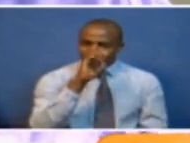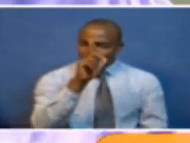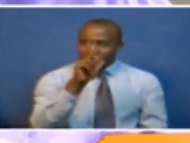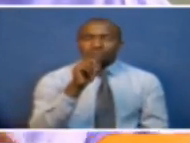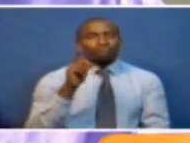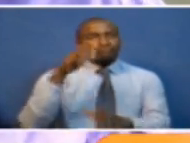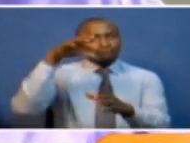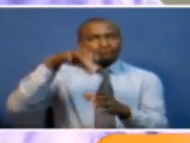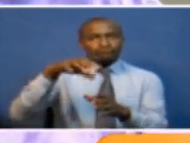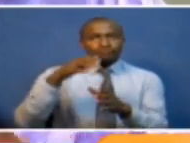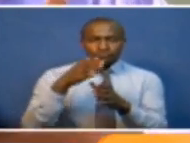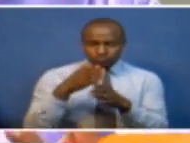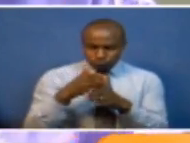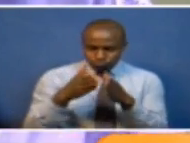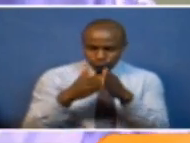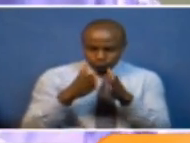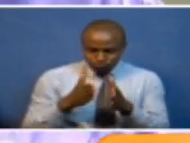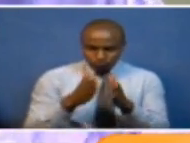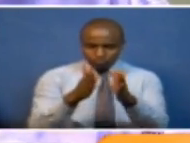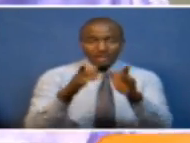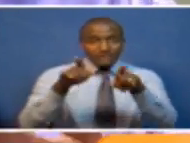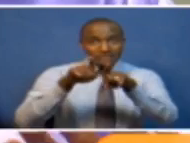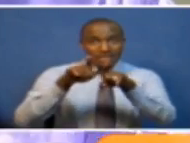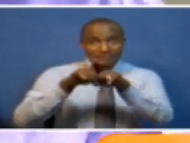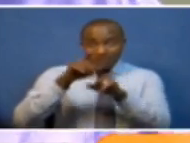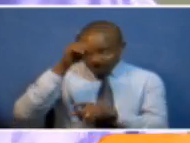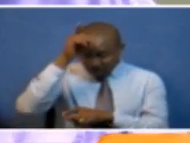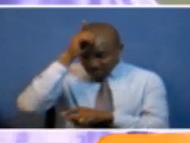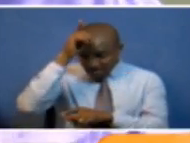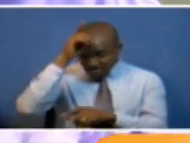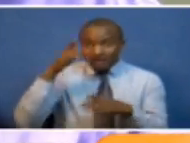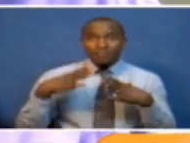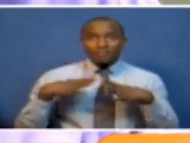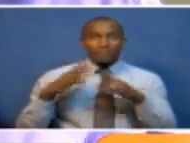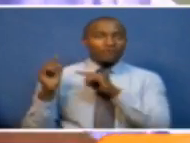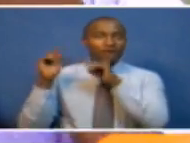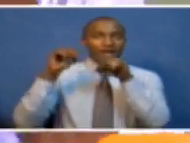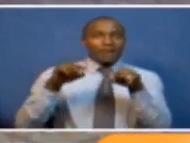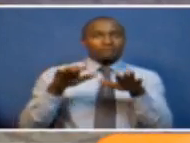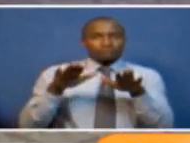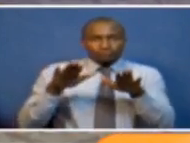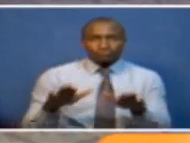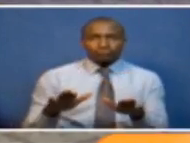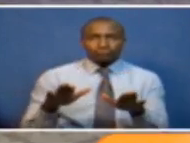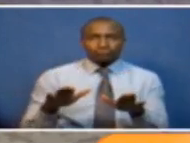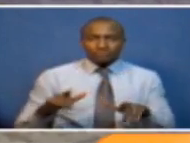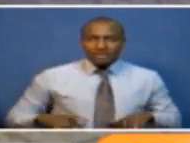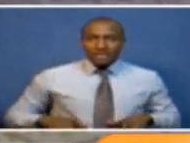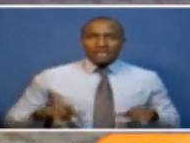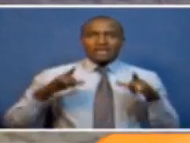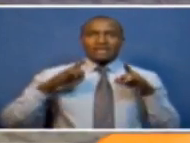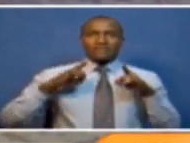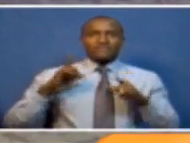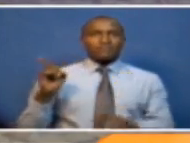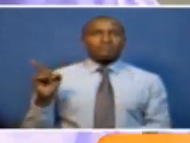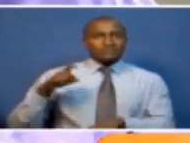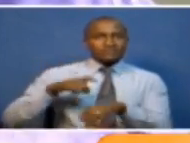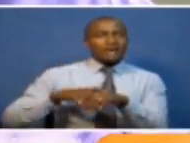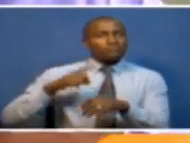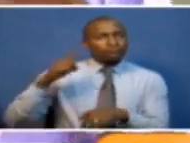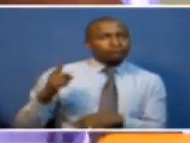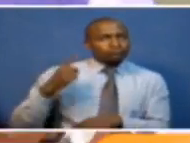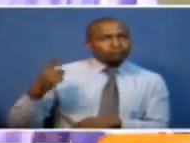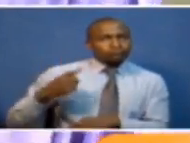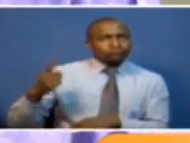building the road, at the same time, we needed to build a village where the engineers can come and stay when they do the turbines. But the actual turbines started coming